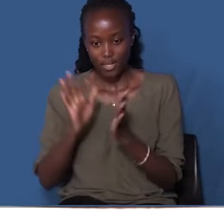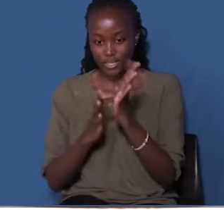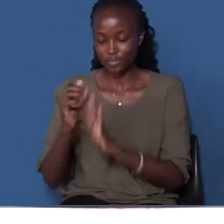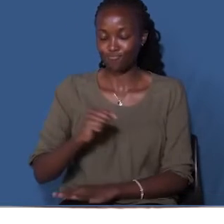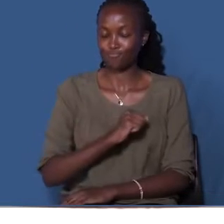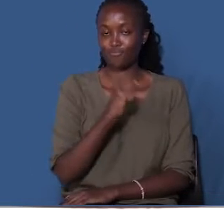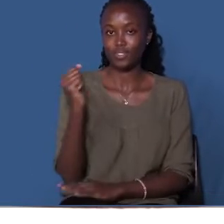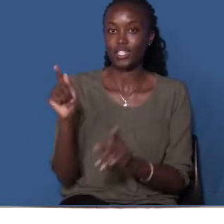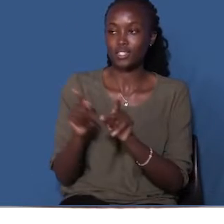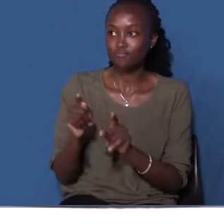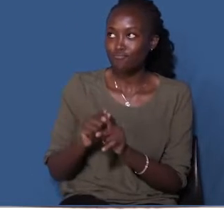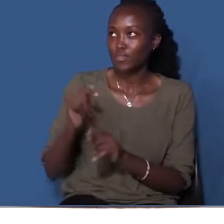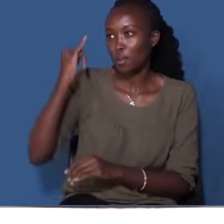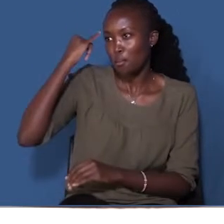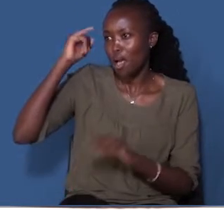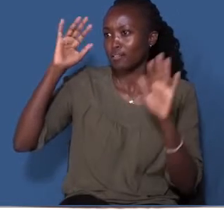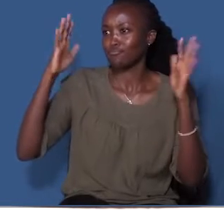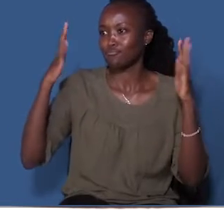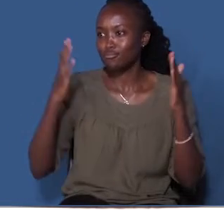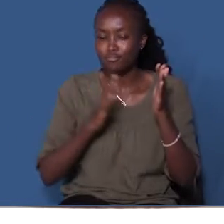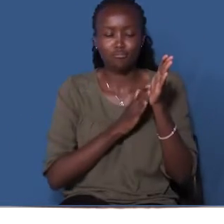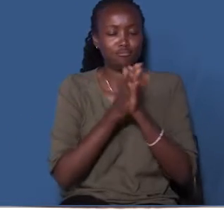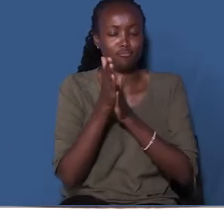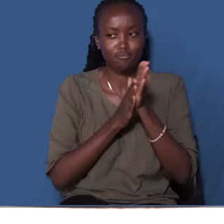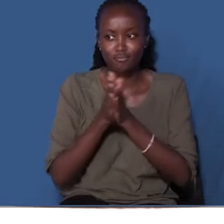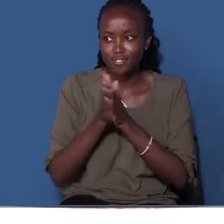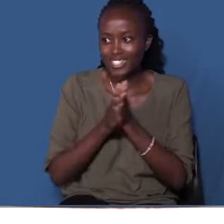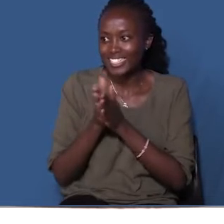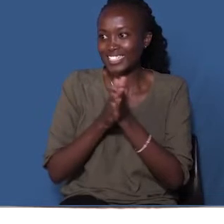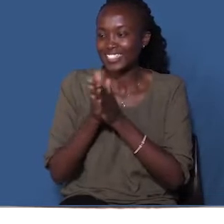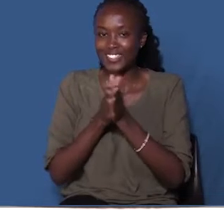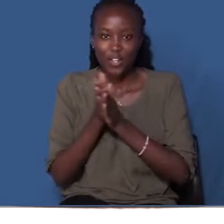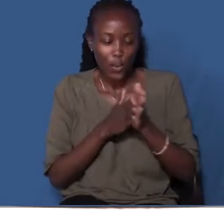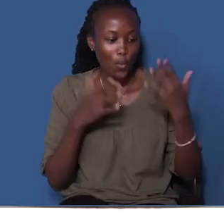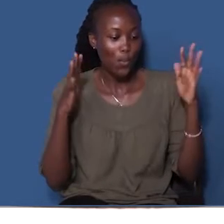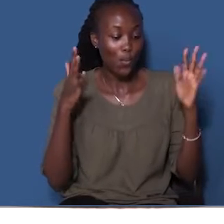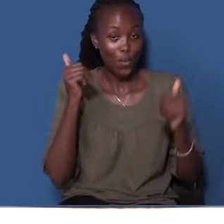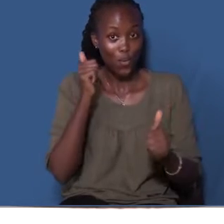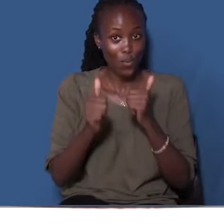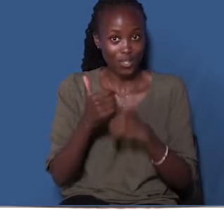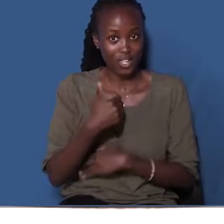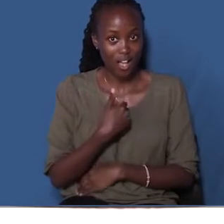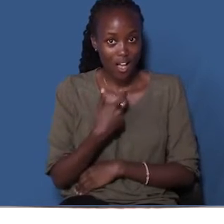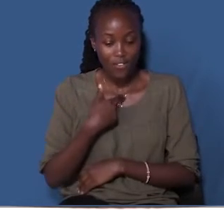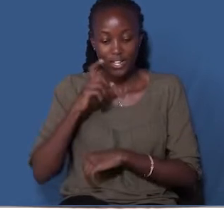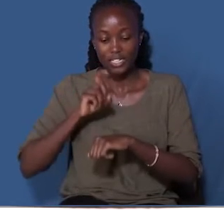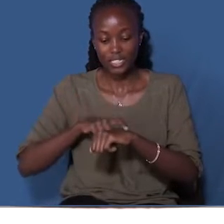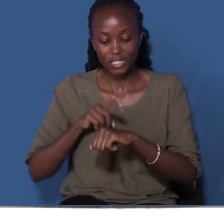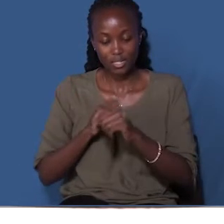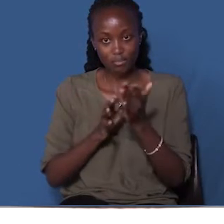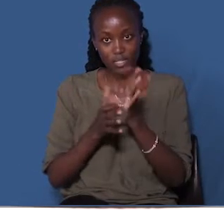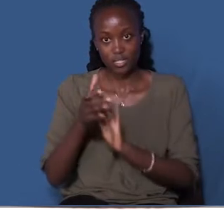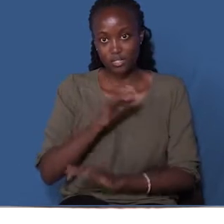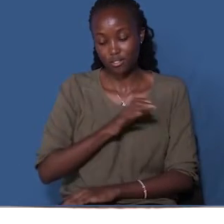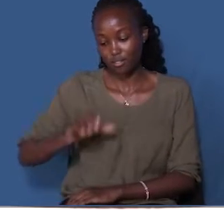to imagine the jubilation, the exhilaration, the excitement that these people had when Jesus was raised from